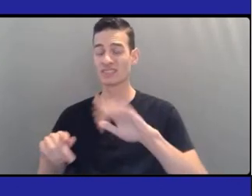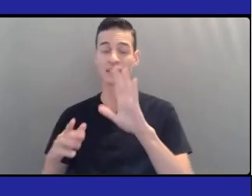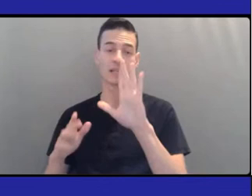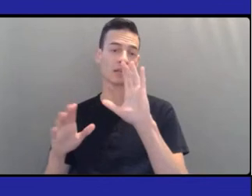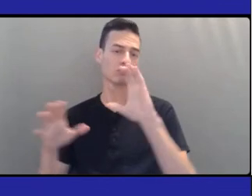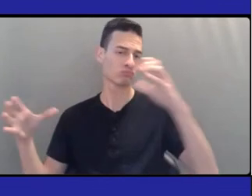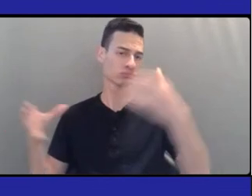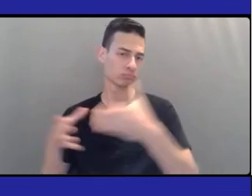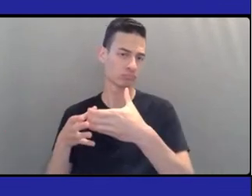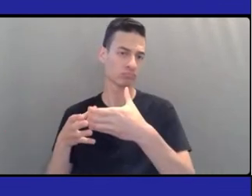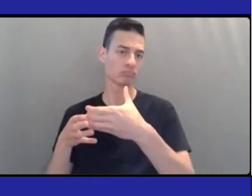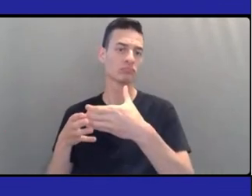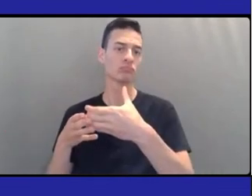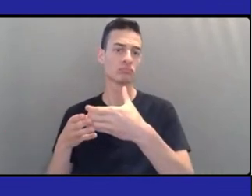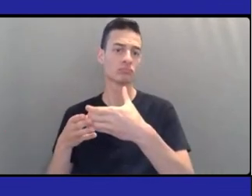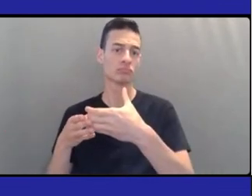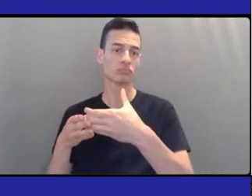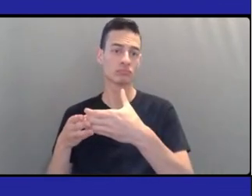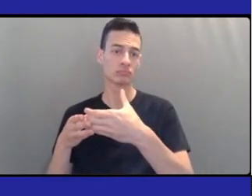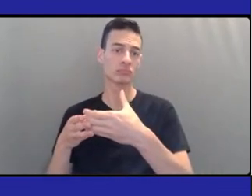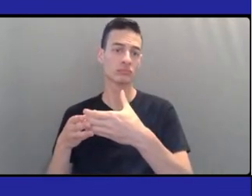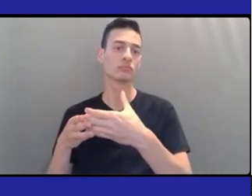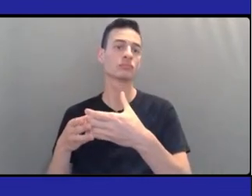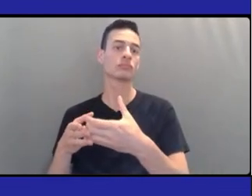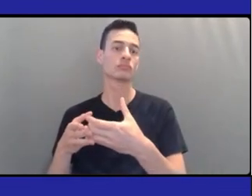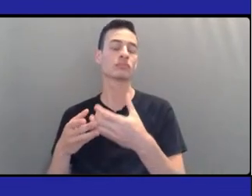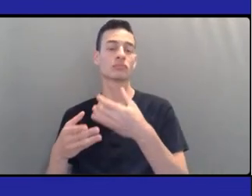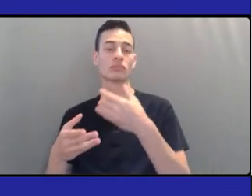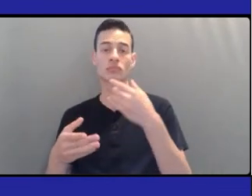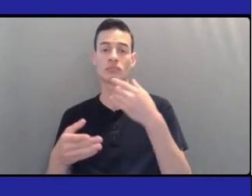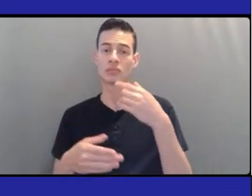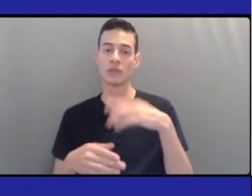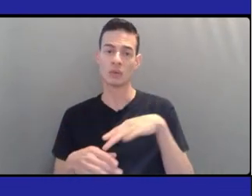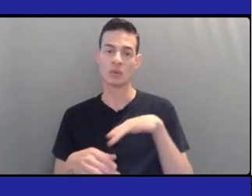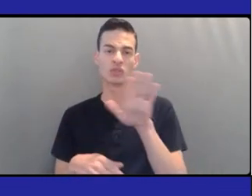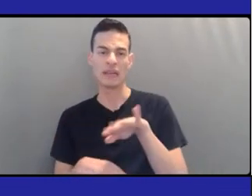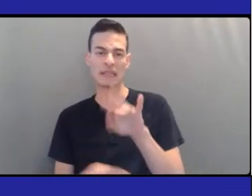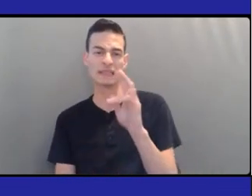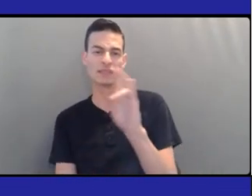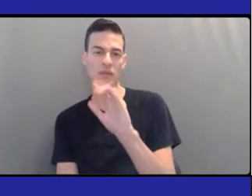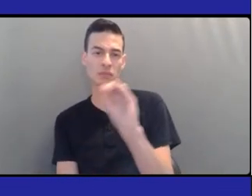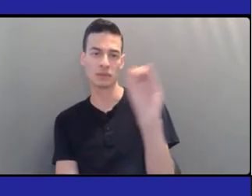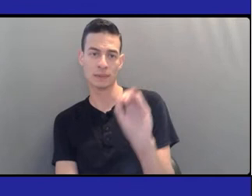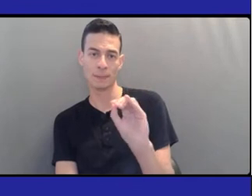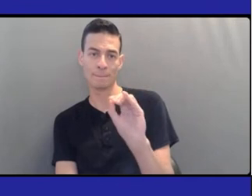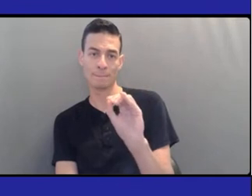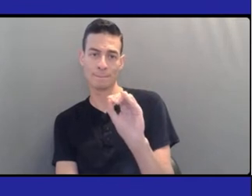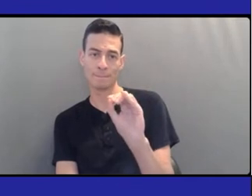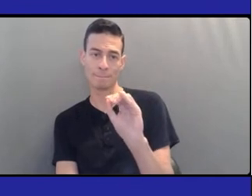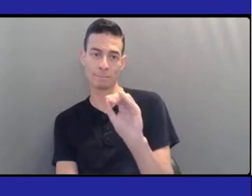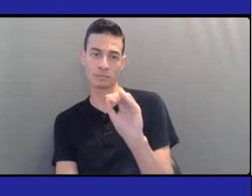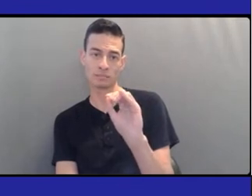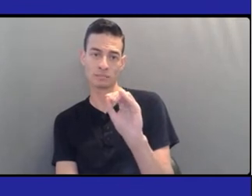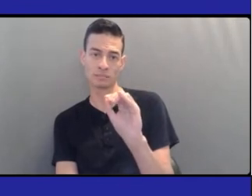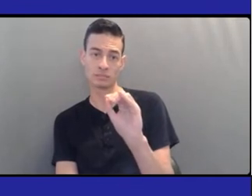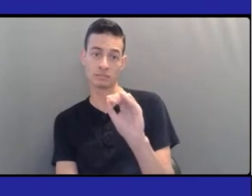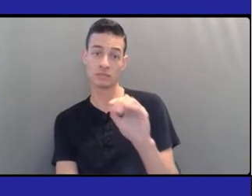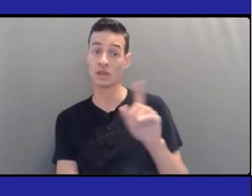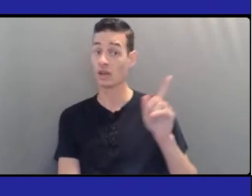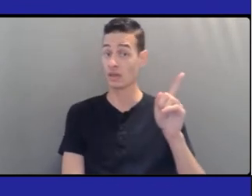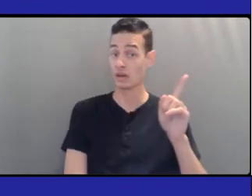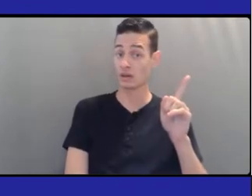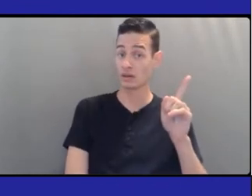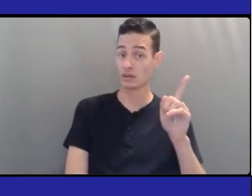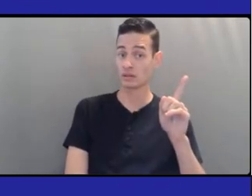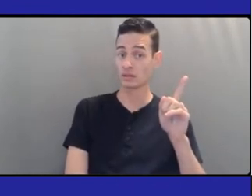a target of 17%. Sodexo has come in with a 24% plan. They've